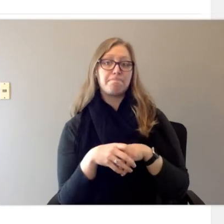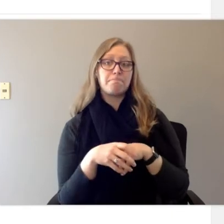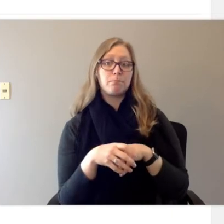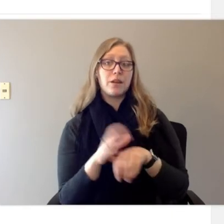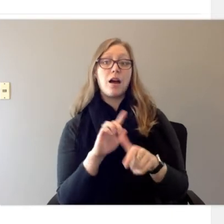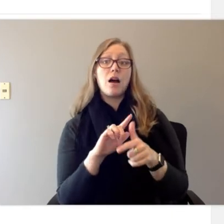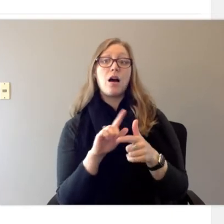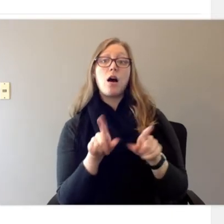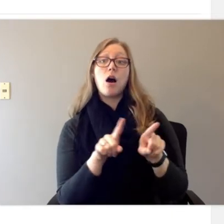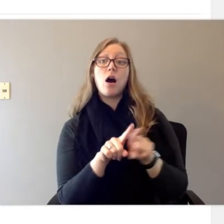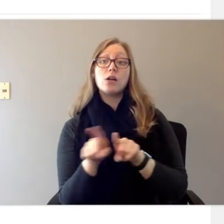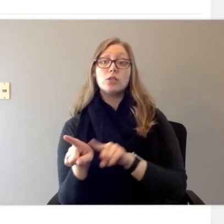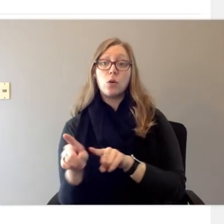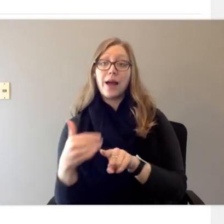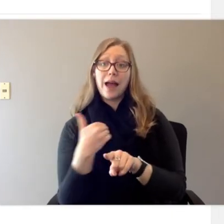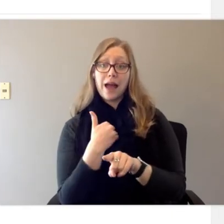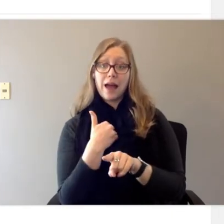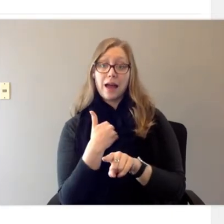also have